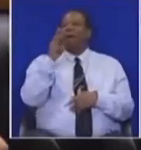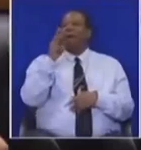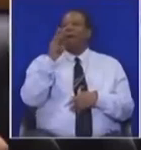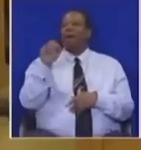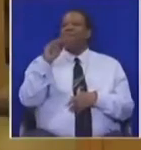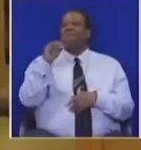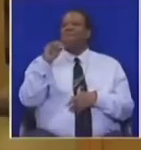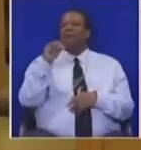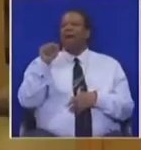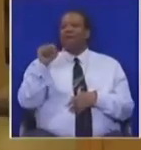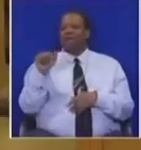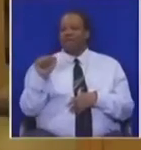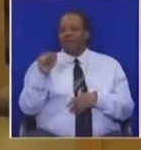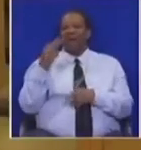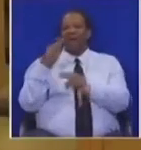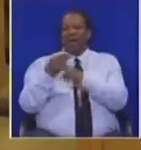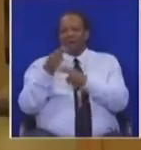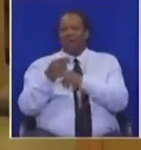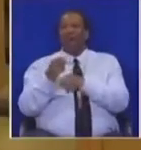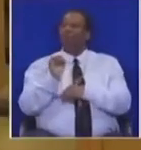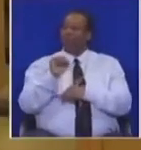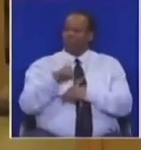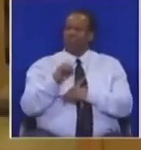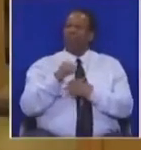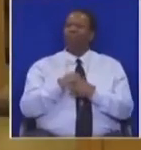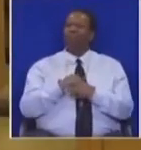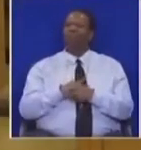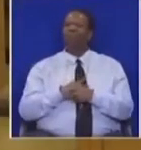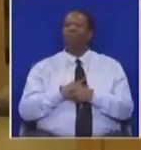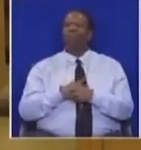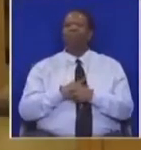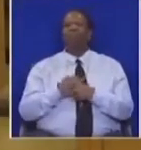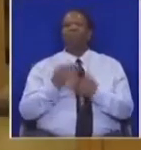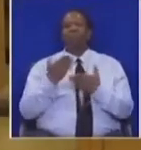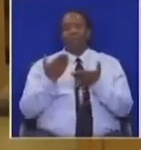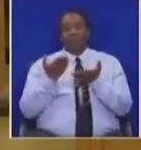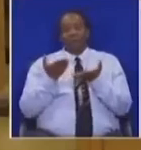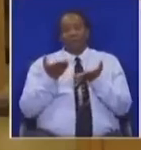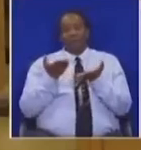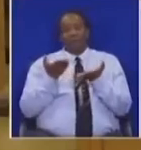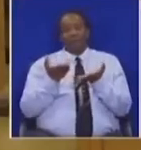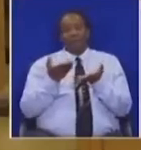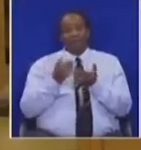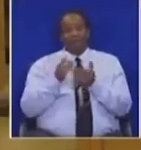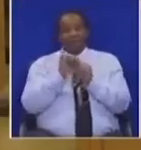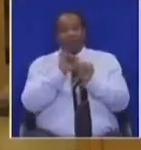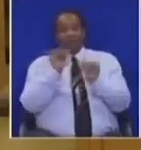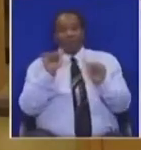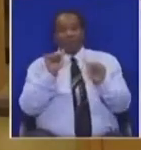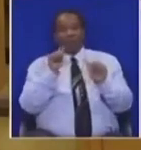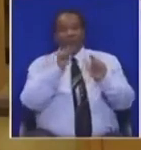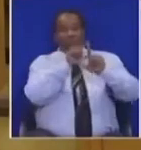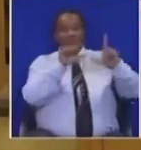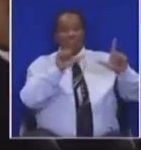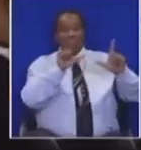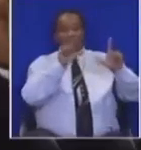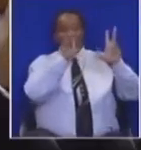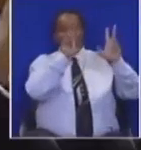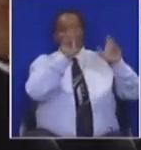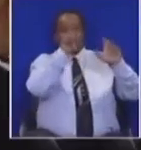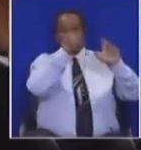Mr. My Man. Mm-hmm. We are dealing with the content, not the language.